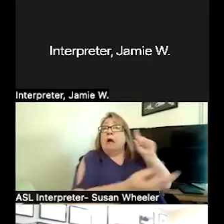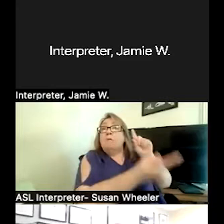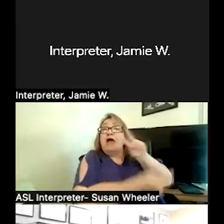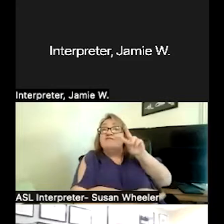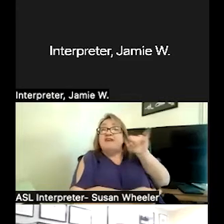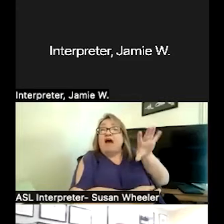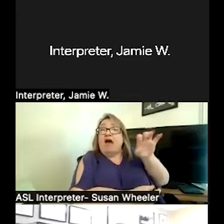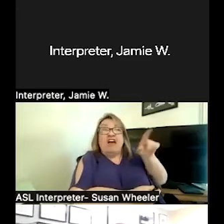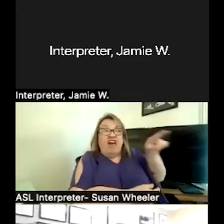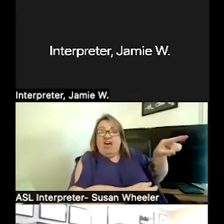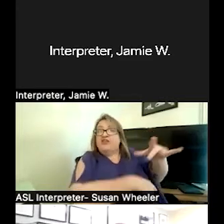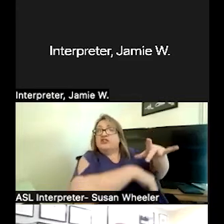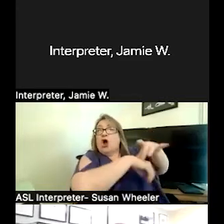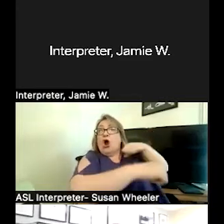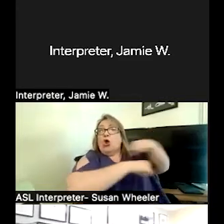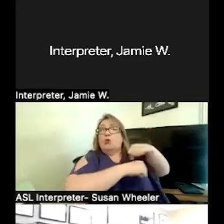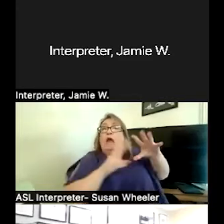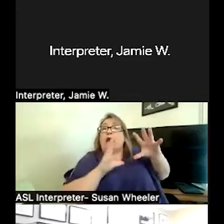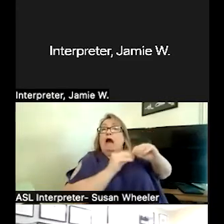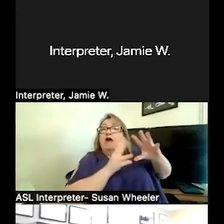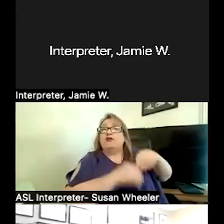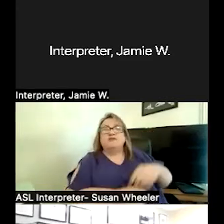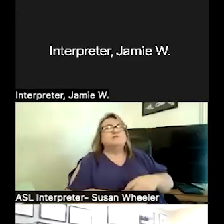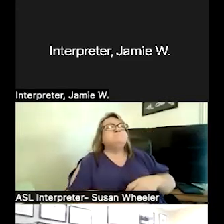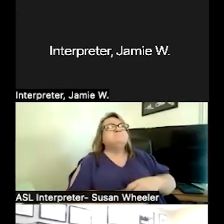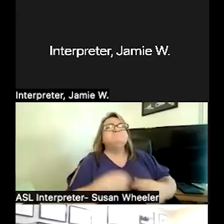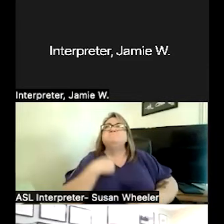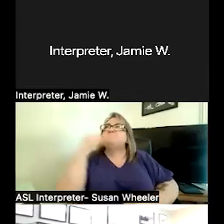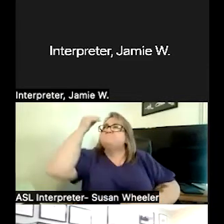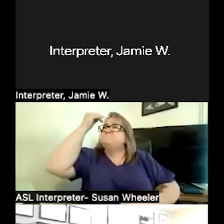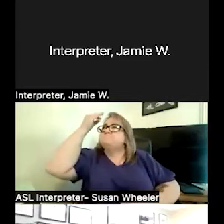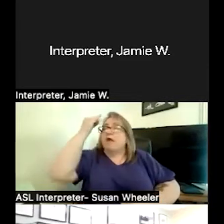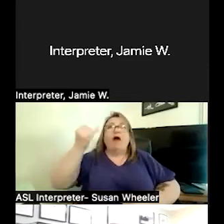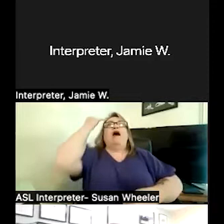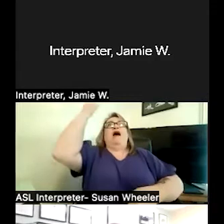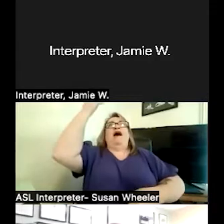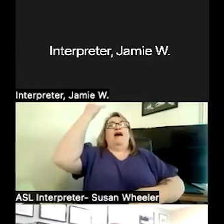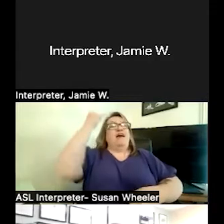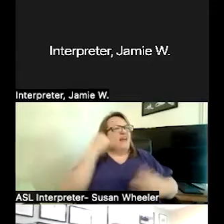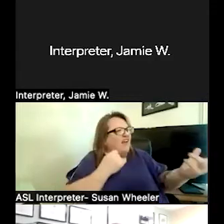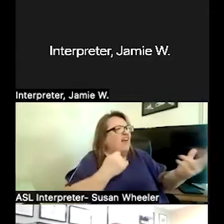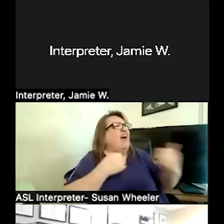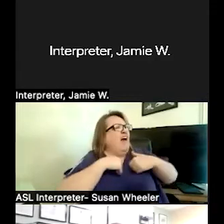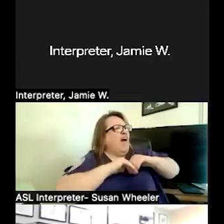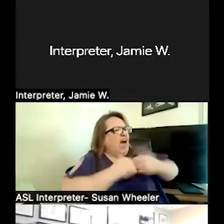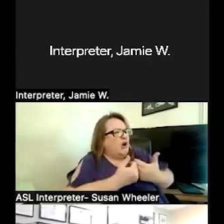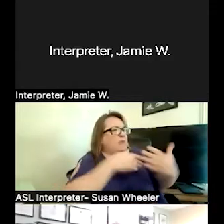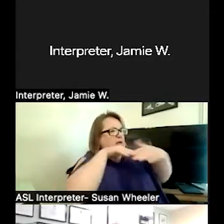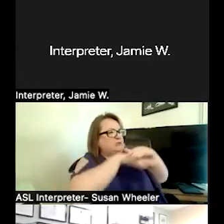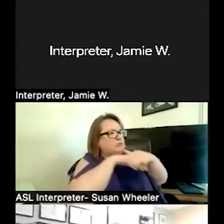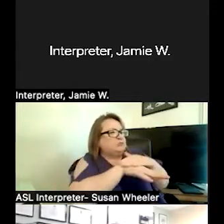I told him that I had an idea of how we could create access and functional needs disaster